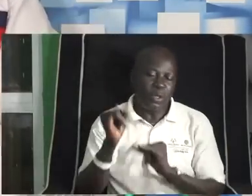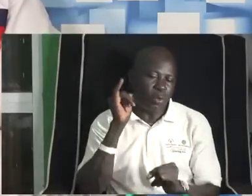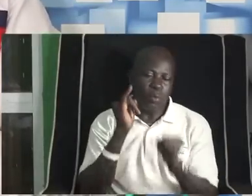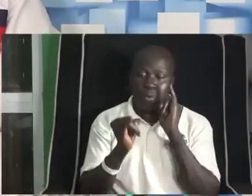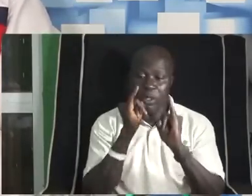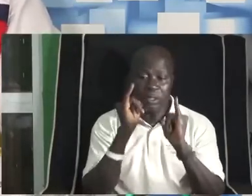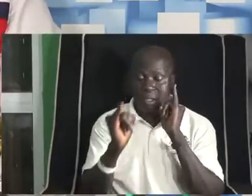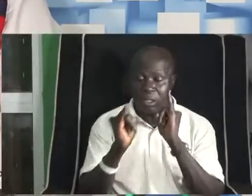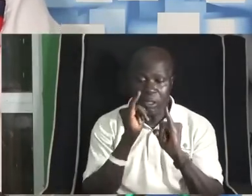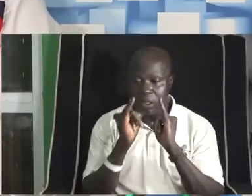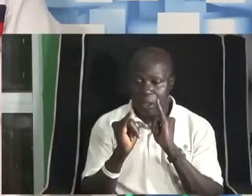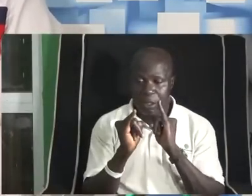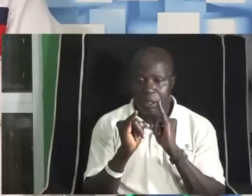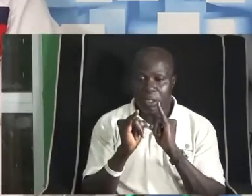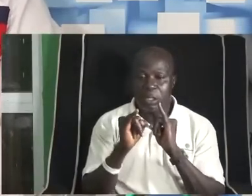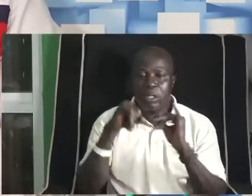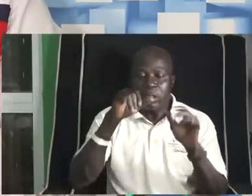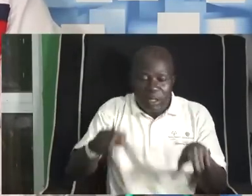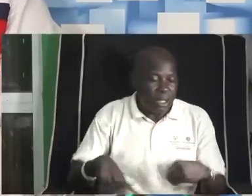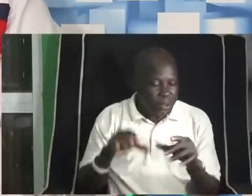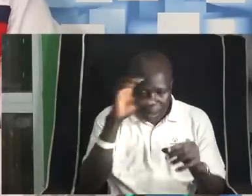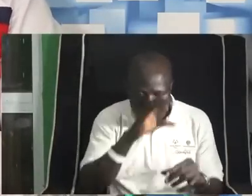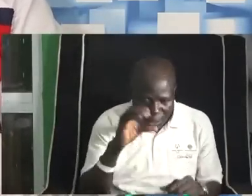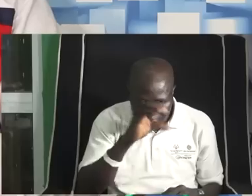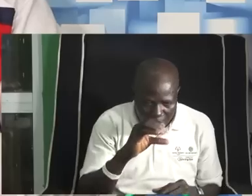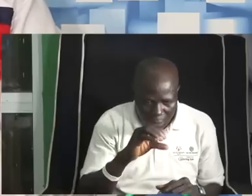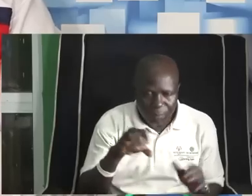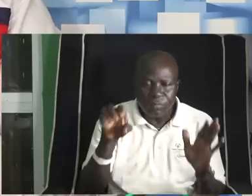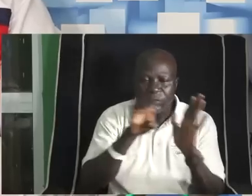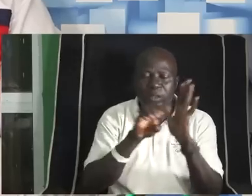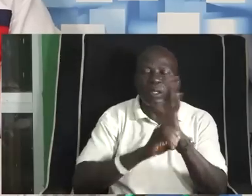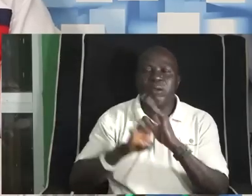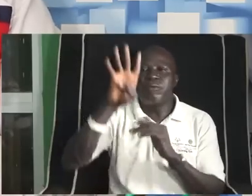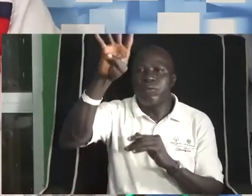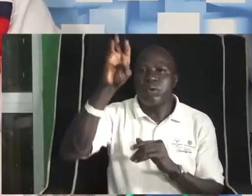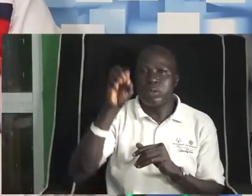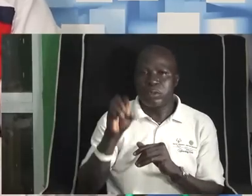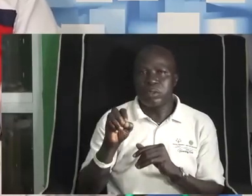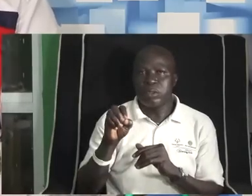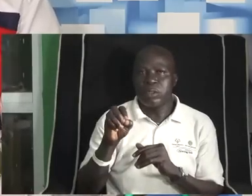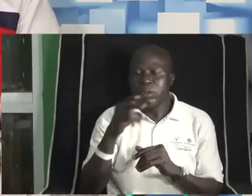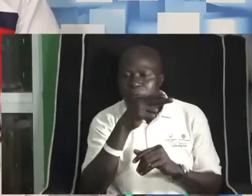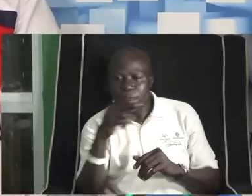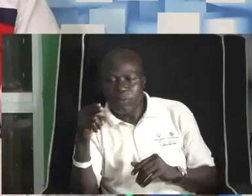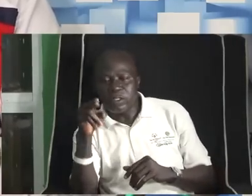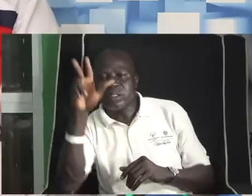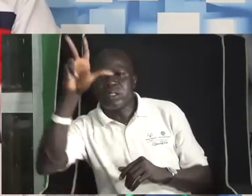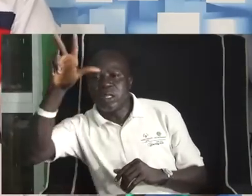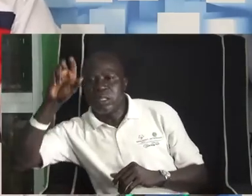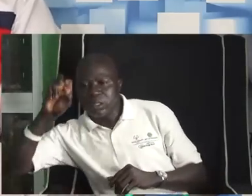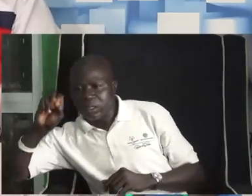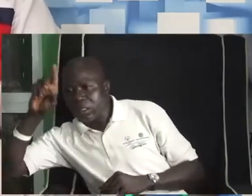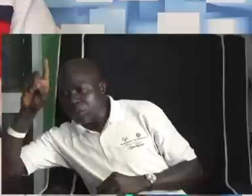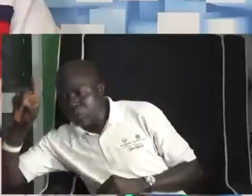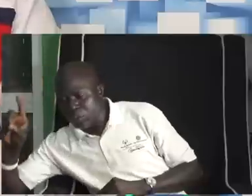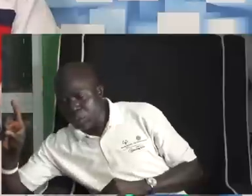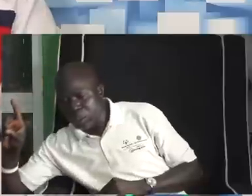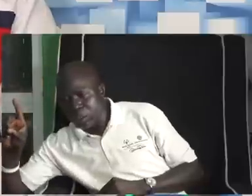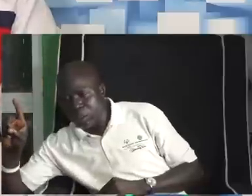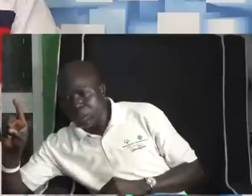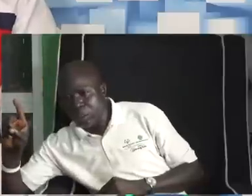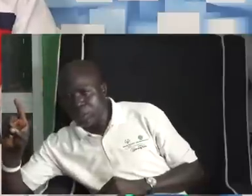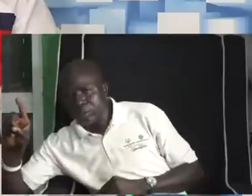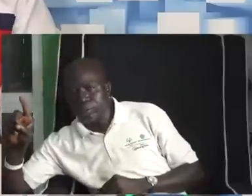I'm in the book of Isaiah. Let's check. Chapter 40. Verse 10.